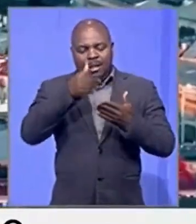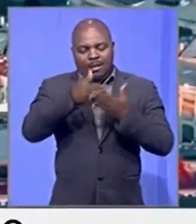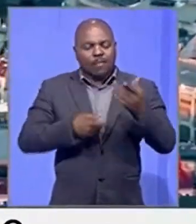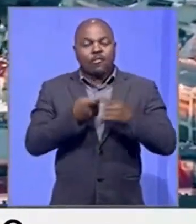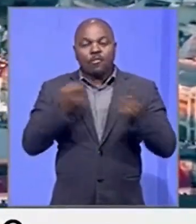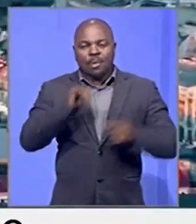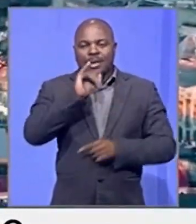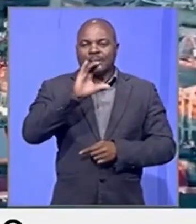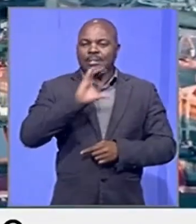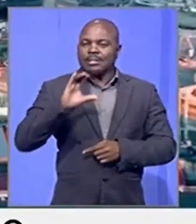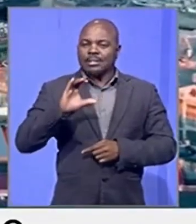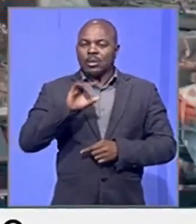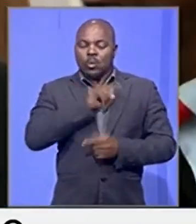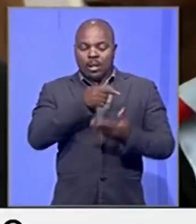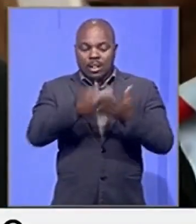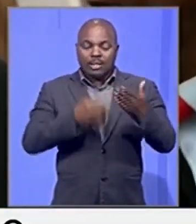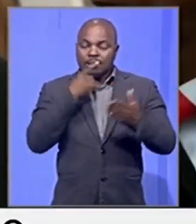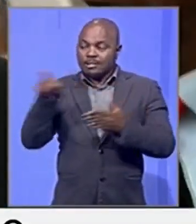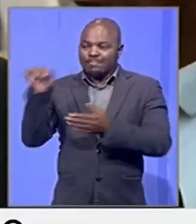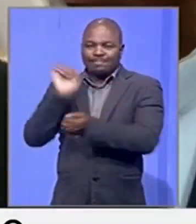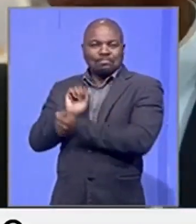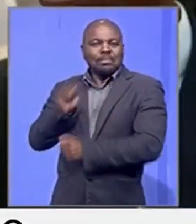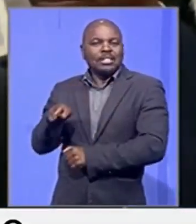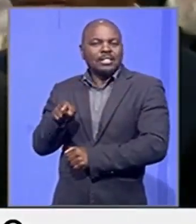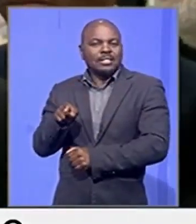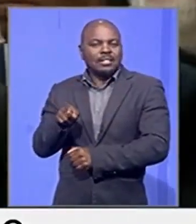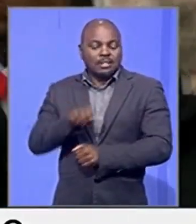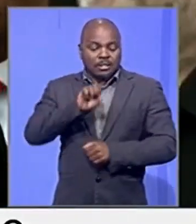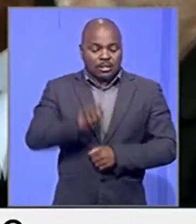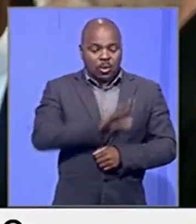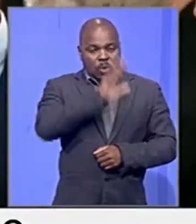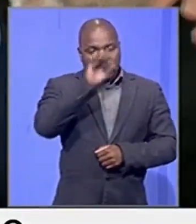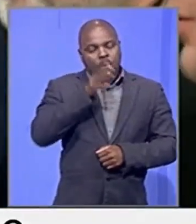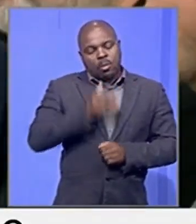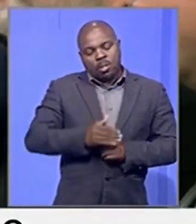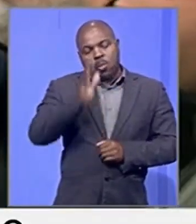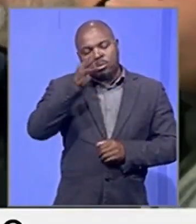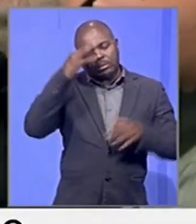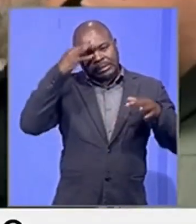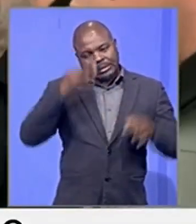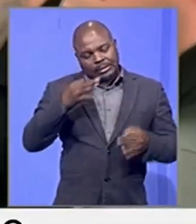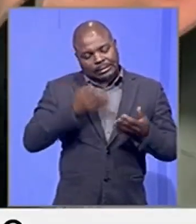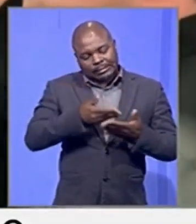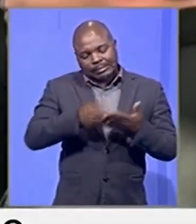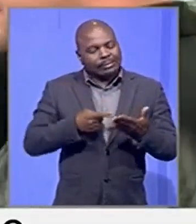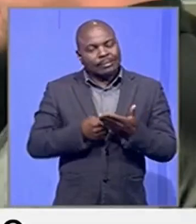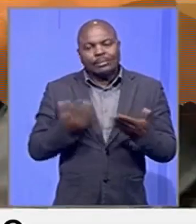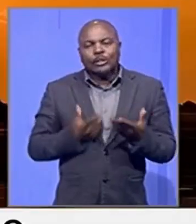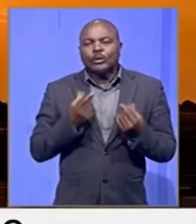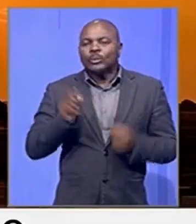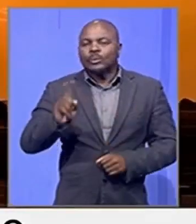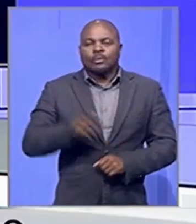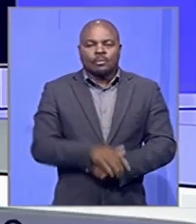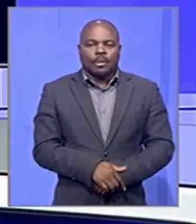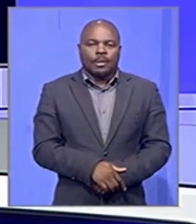ke ICC la gore Putin a tshwarwe. Afrika Borwa e santse e tla swetsa gore e dira jang ka morero o.